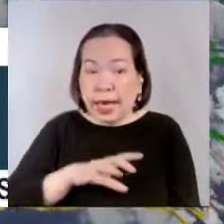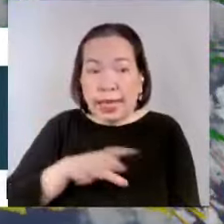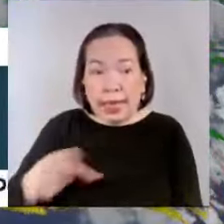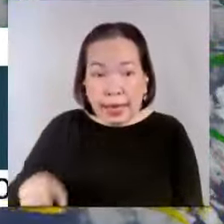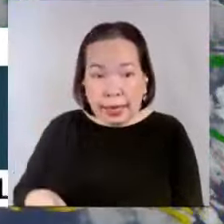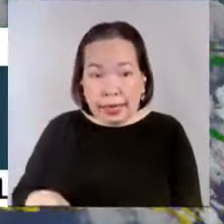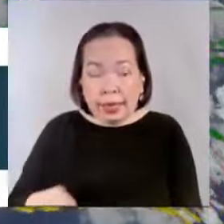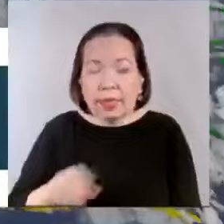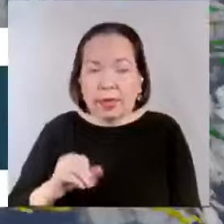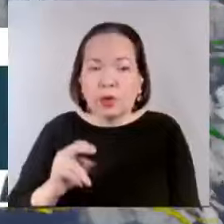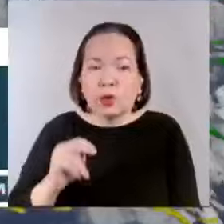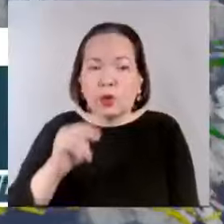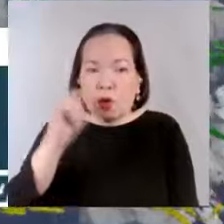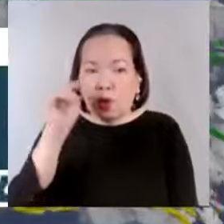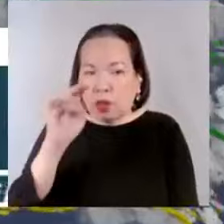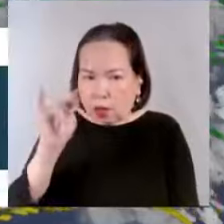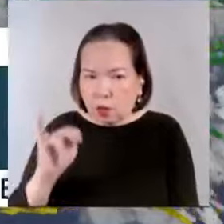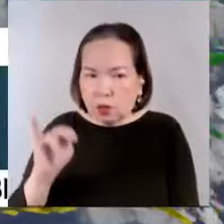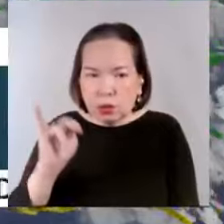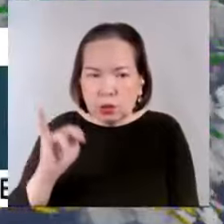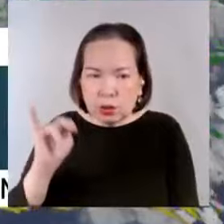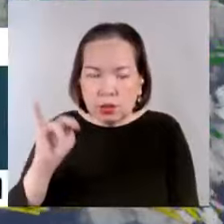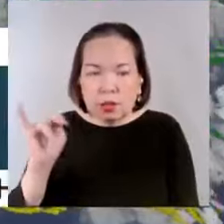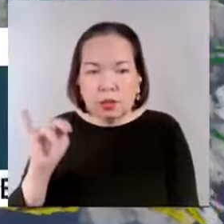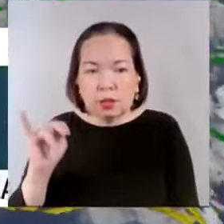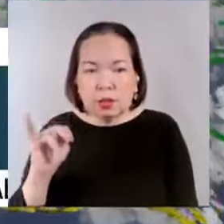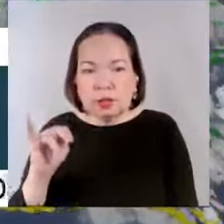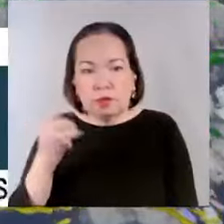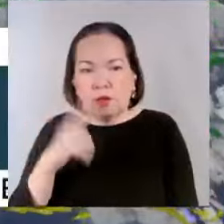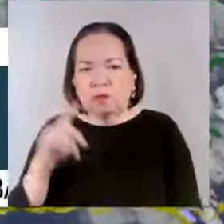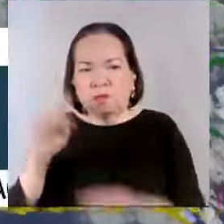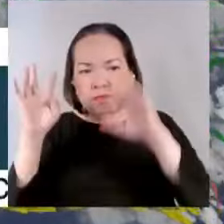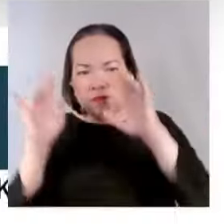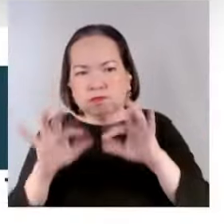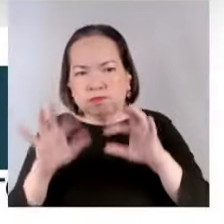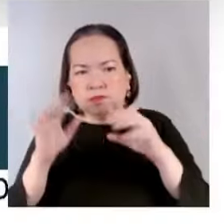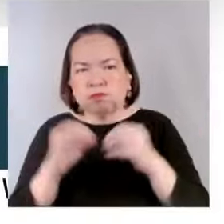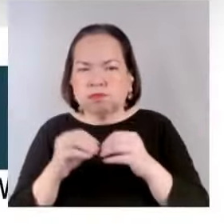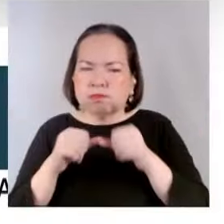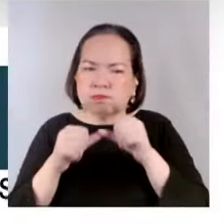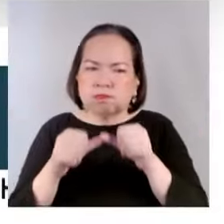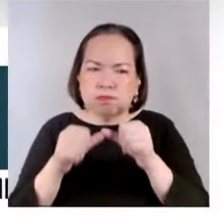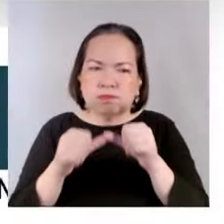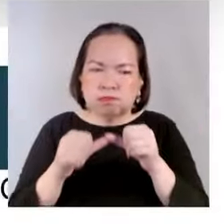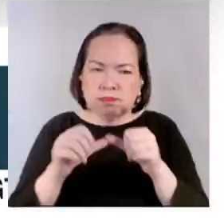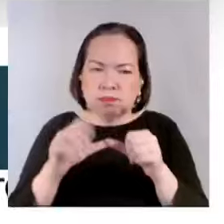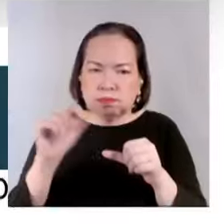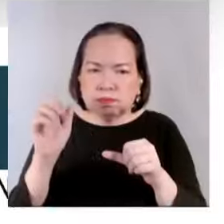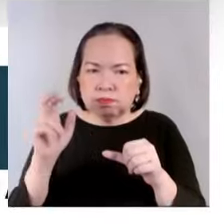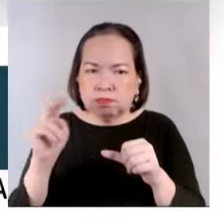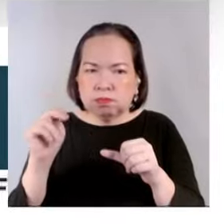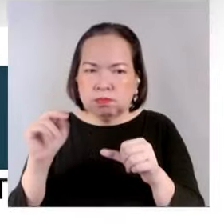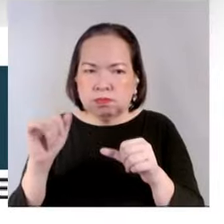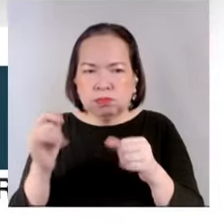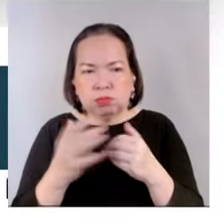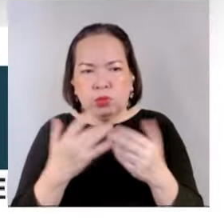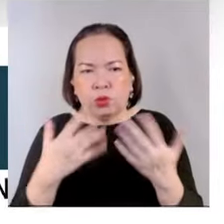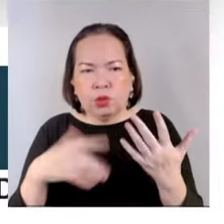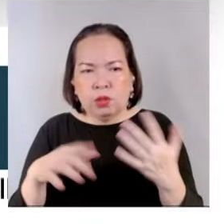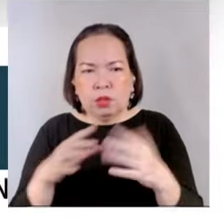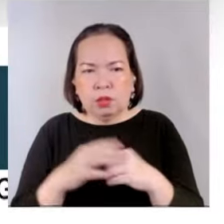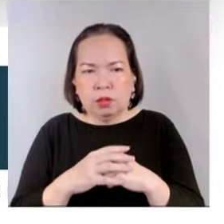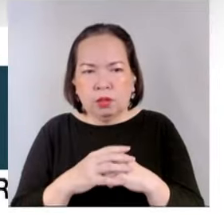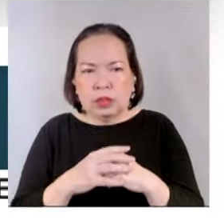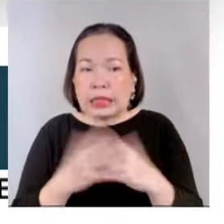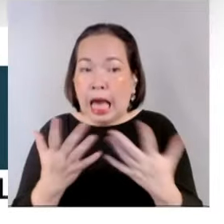portion of Ilocos Norte. For heavy rainfalls caused by Carina, we're expecting 50 to 100 millimeters of rain over